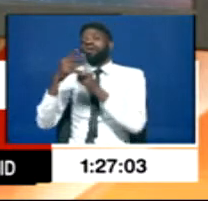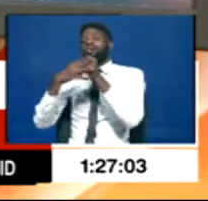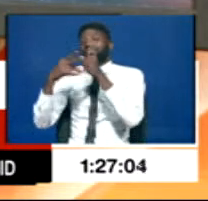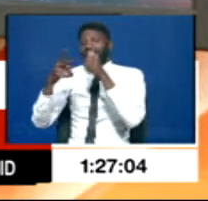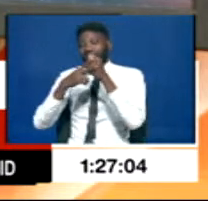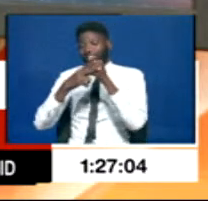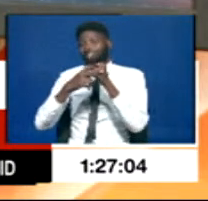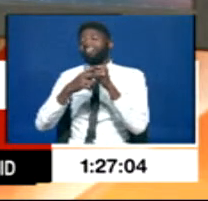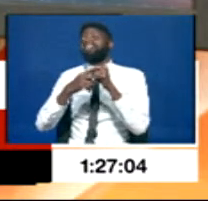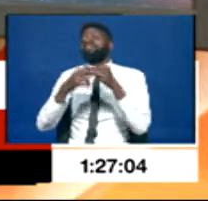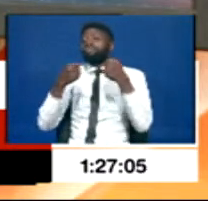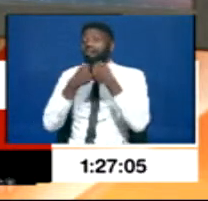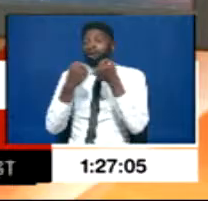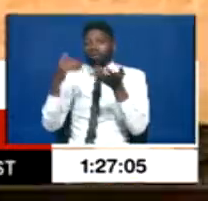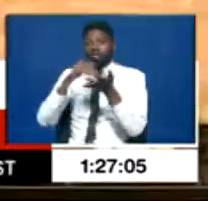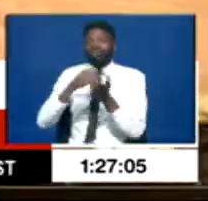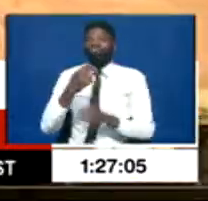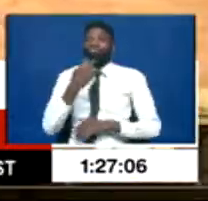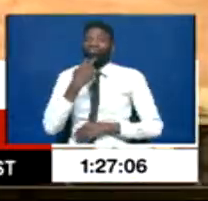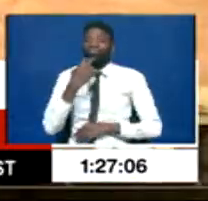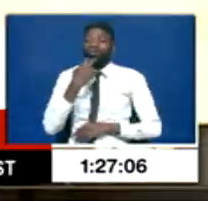played on Tuesday in San Francisco.